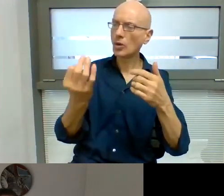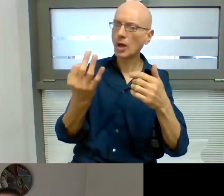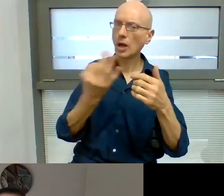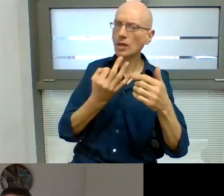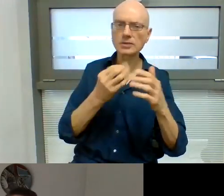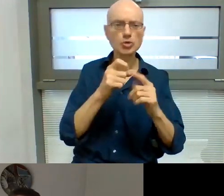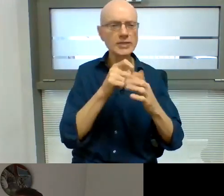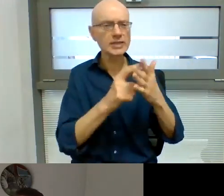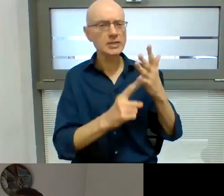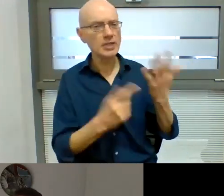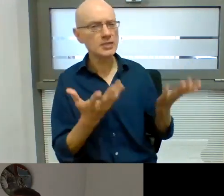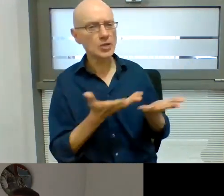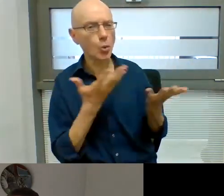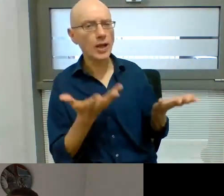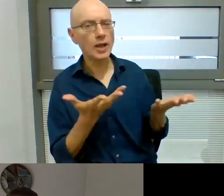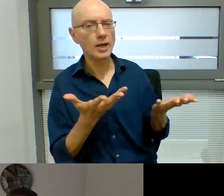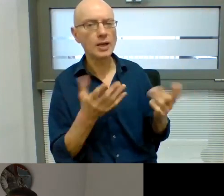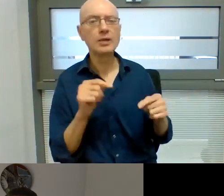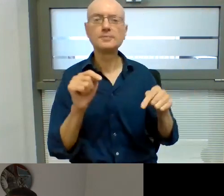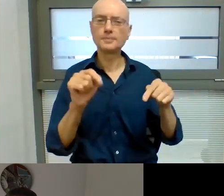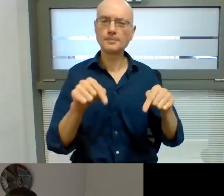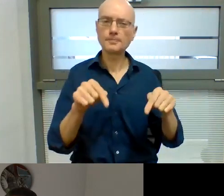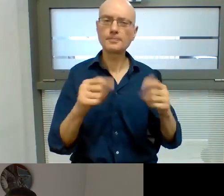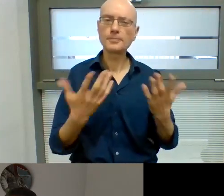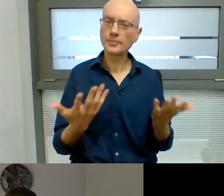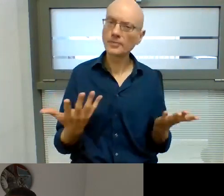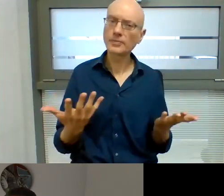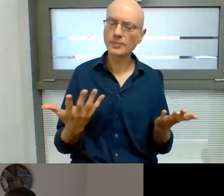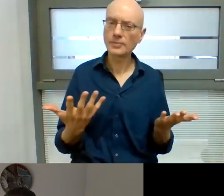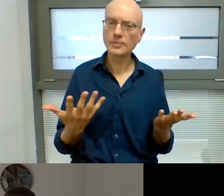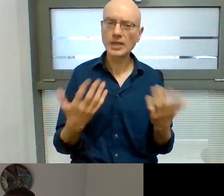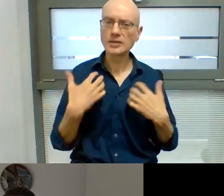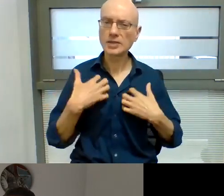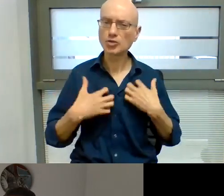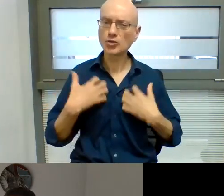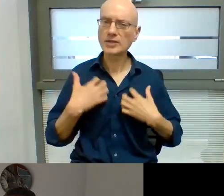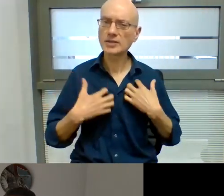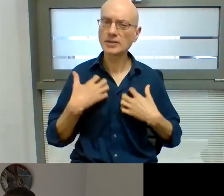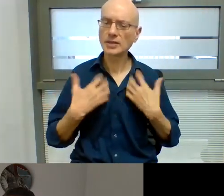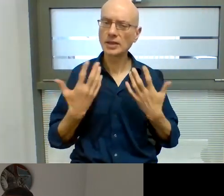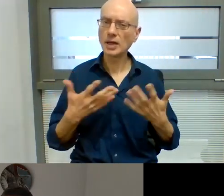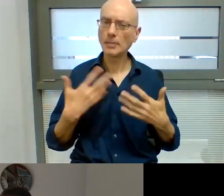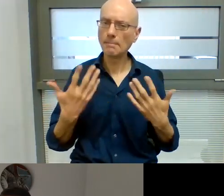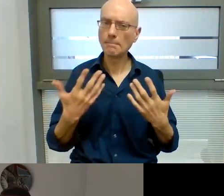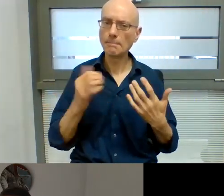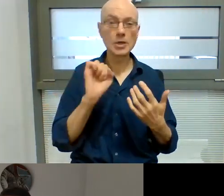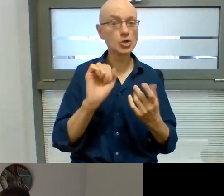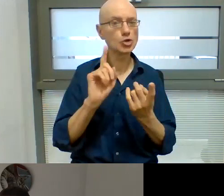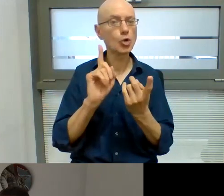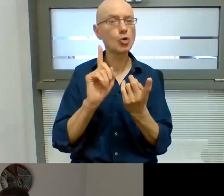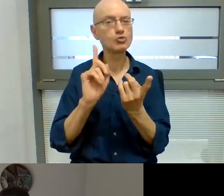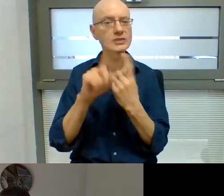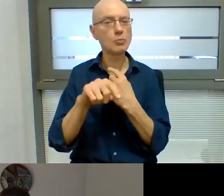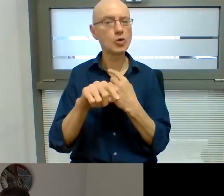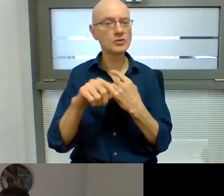was. Yes. That's kind of quite a really interesting, and your response was interesting to